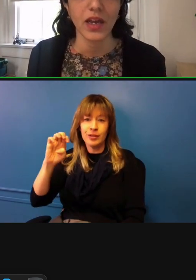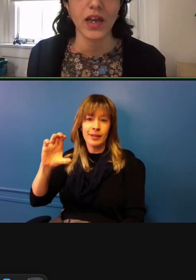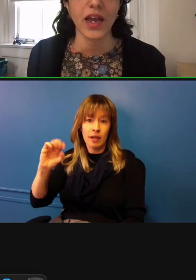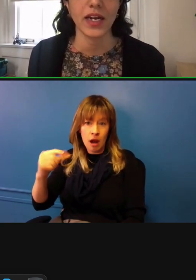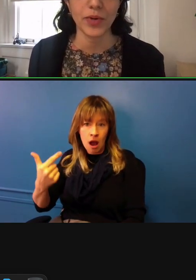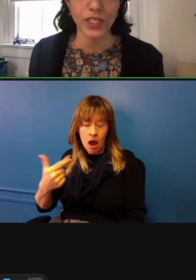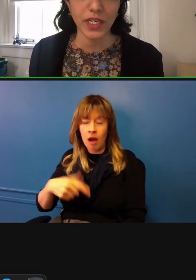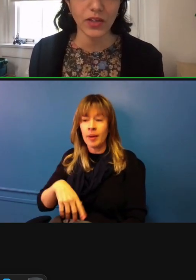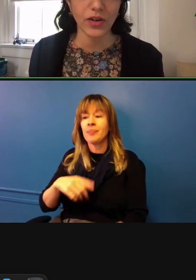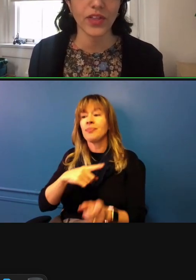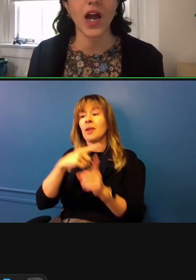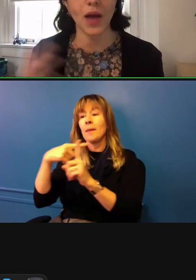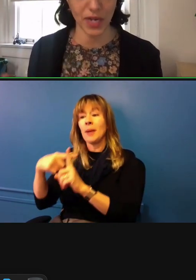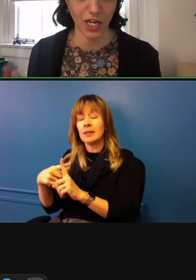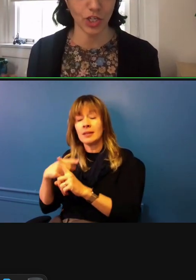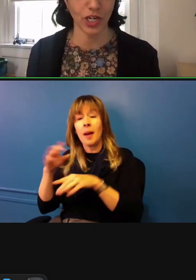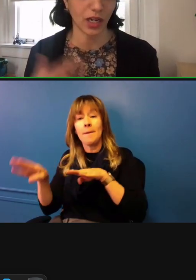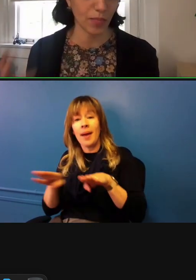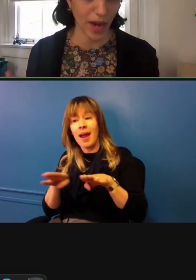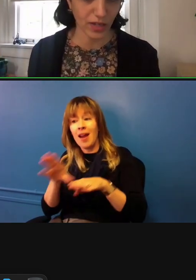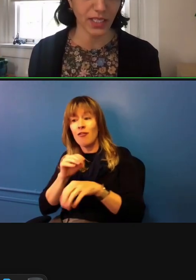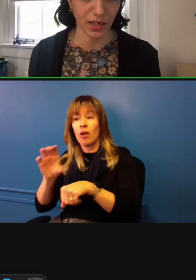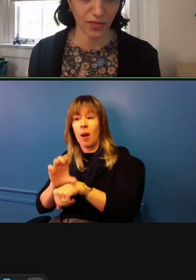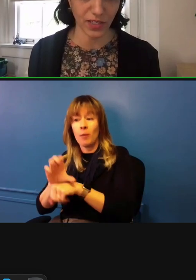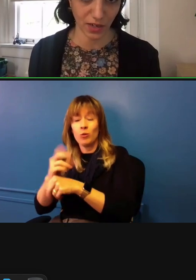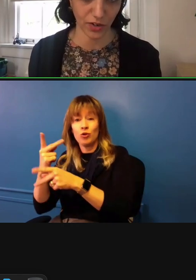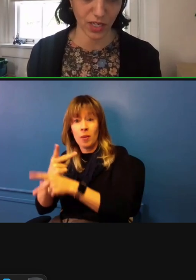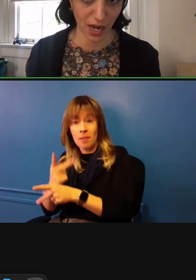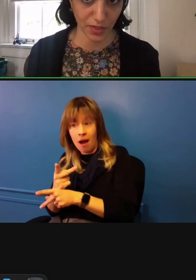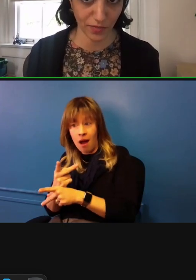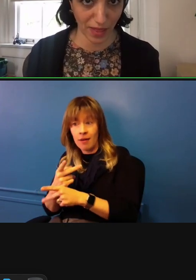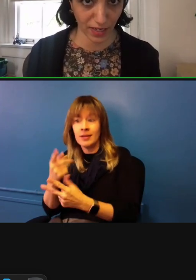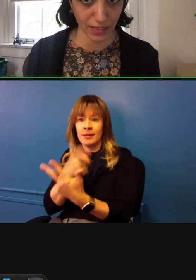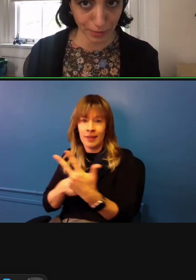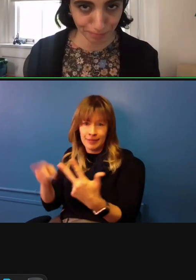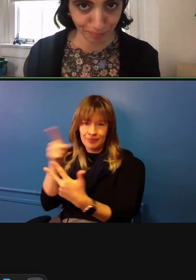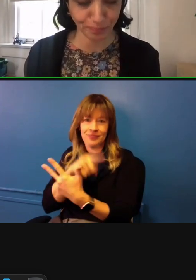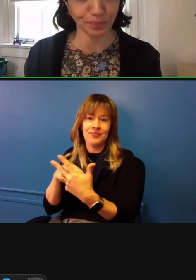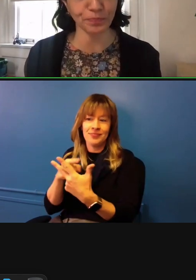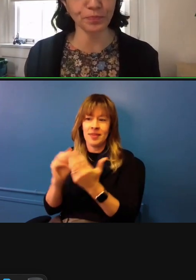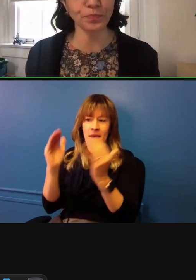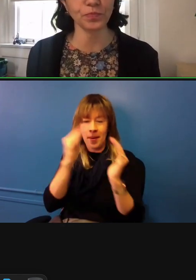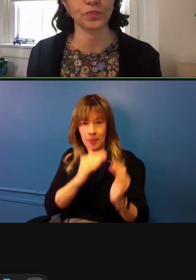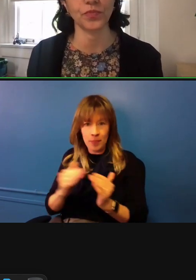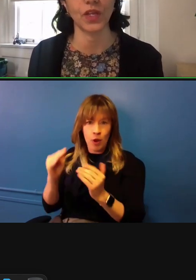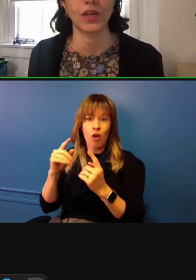modeling, and in particular, the combination and comparison of these different types of methods.